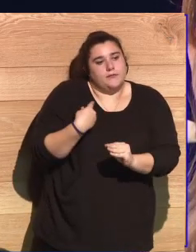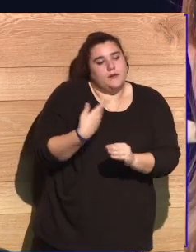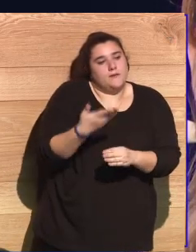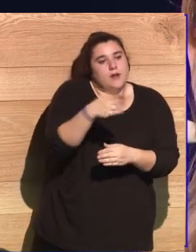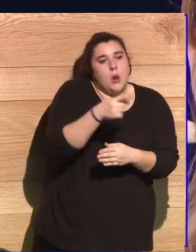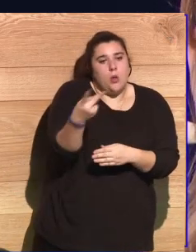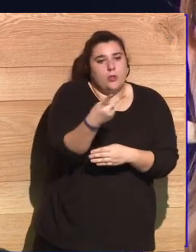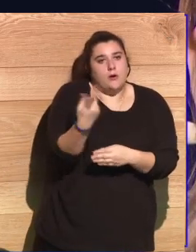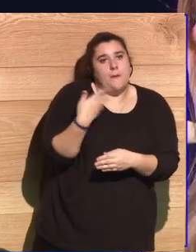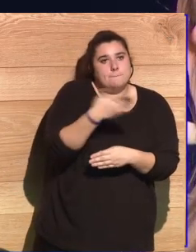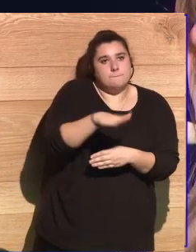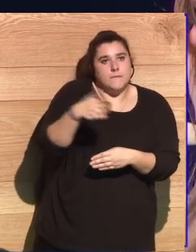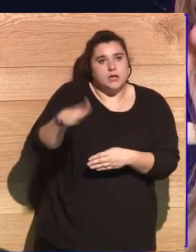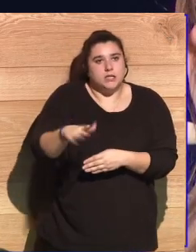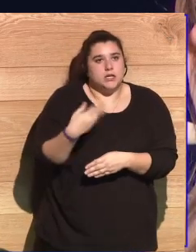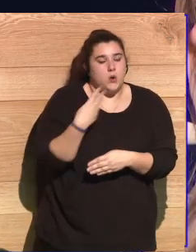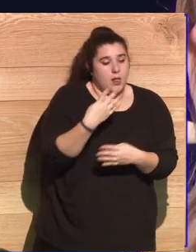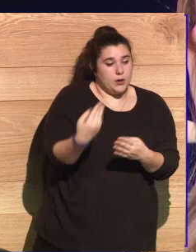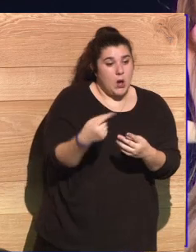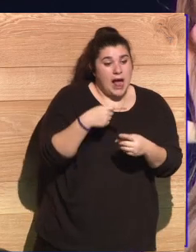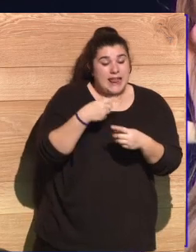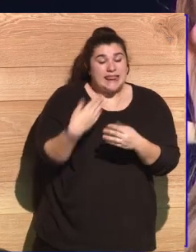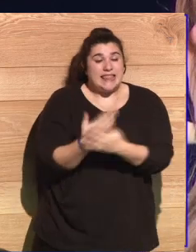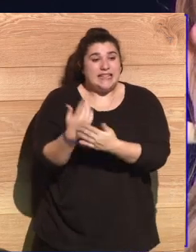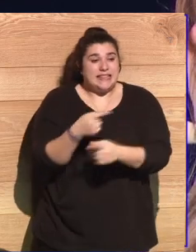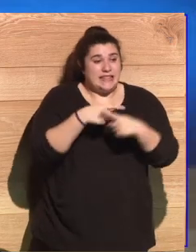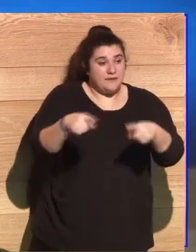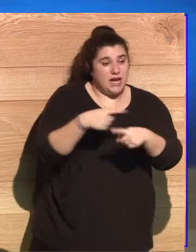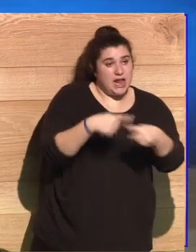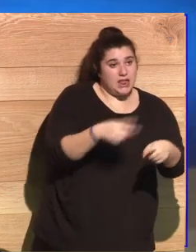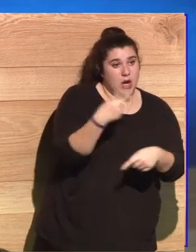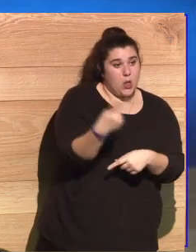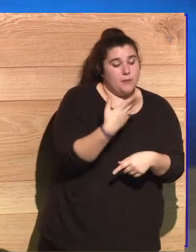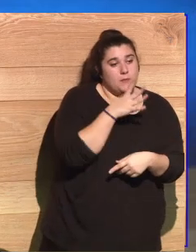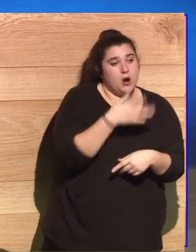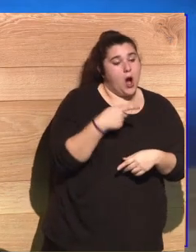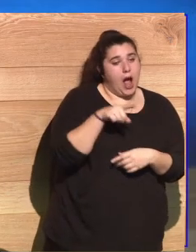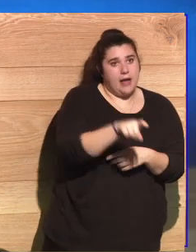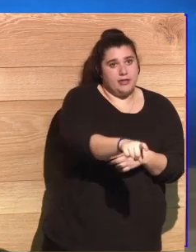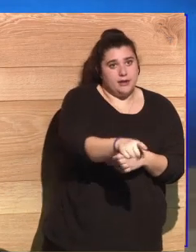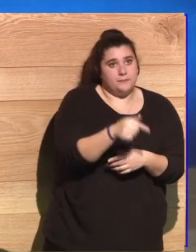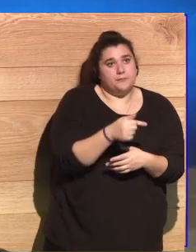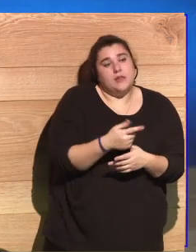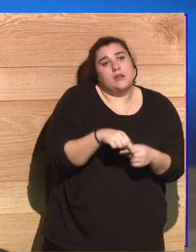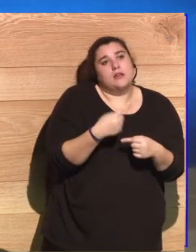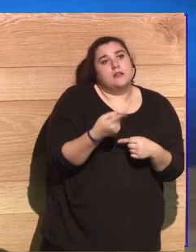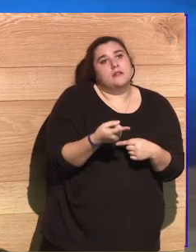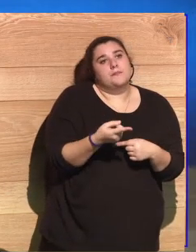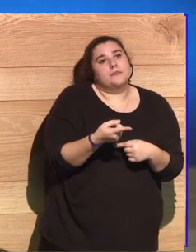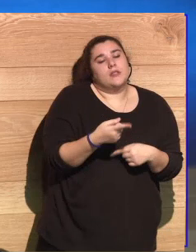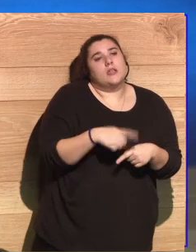days of each other. And after that, I was the last one left in my family, and I was the oldest